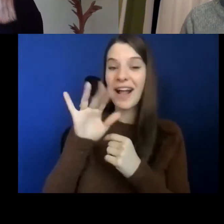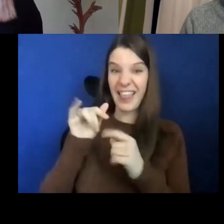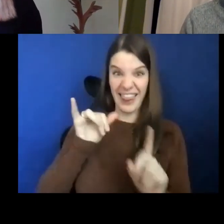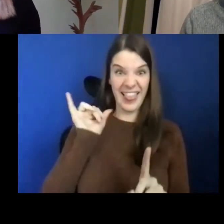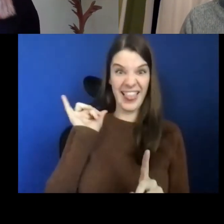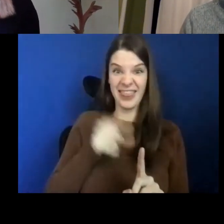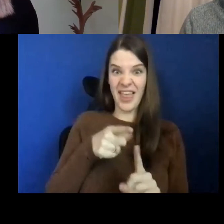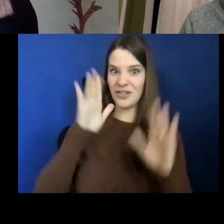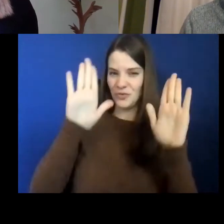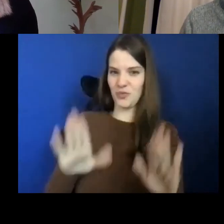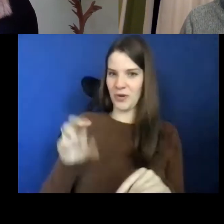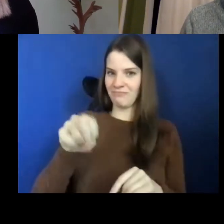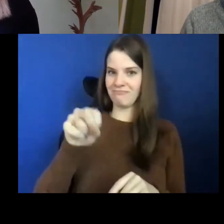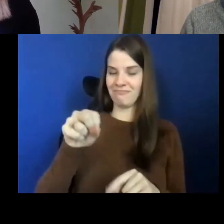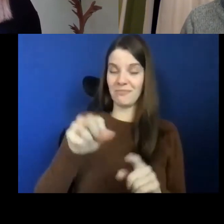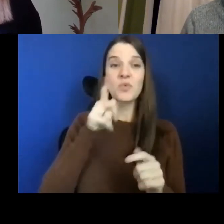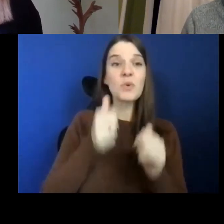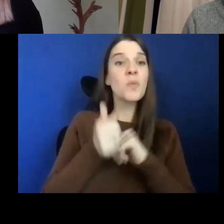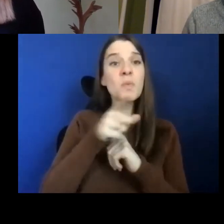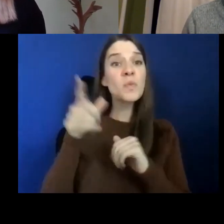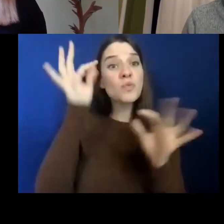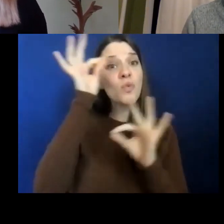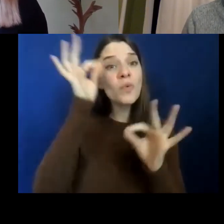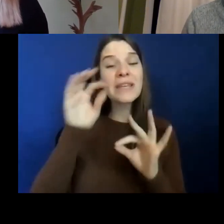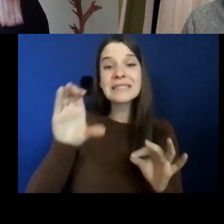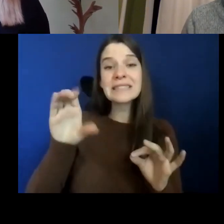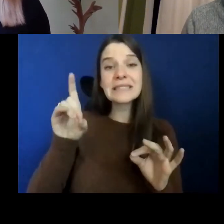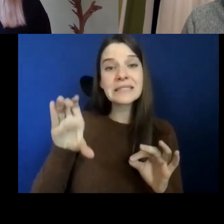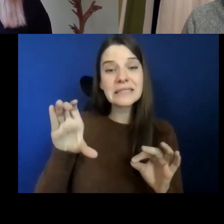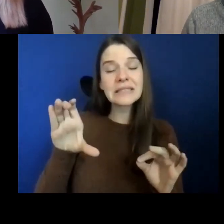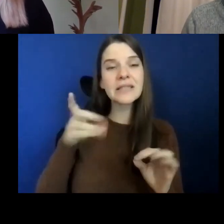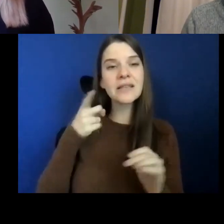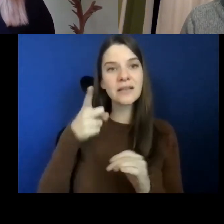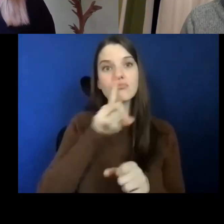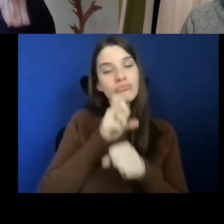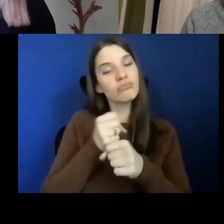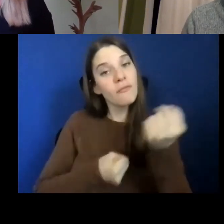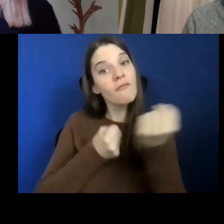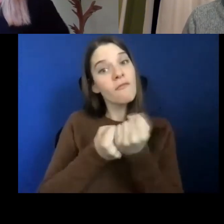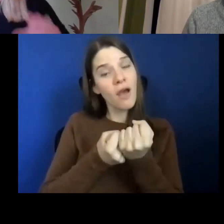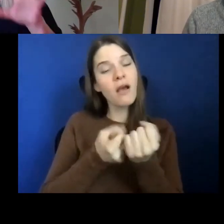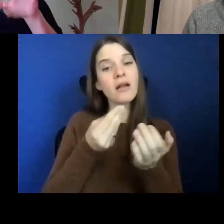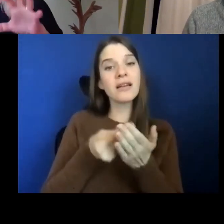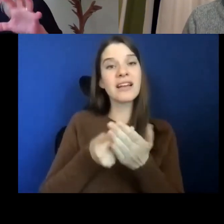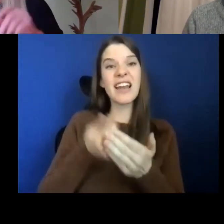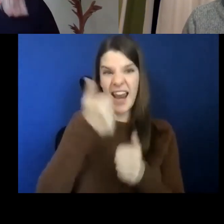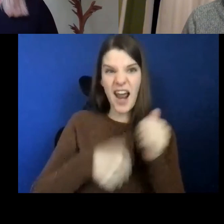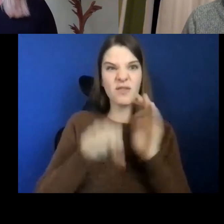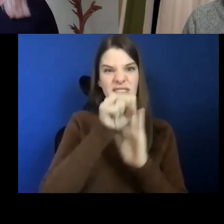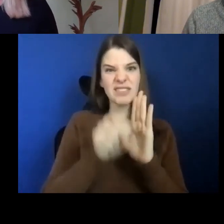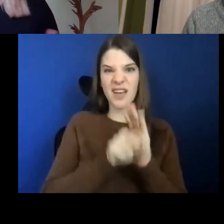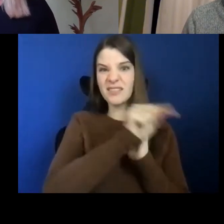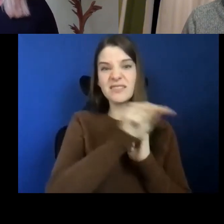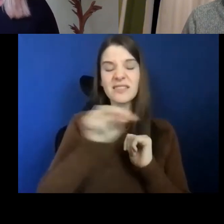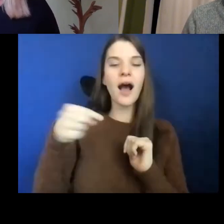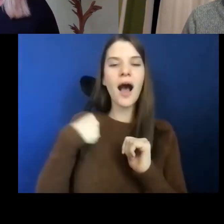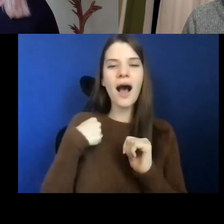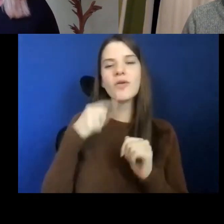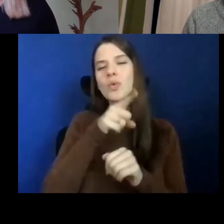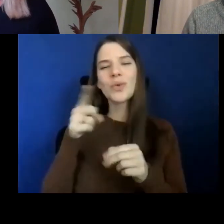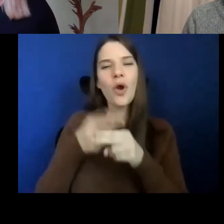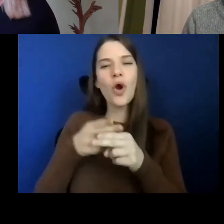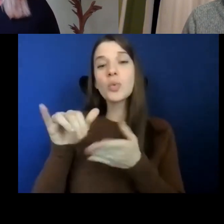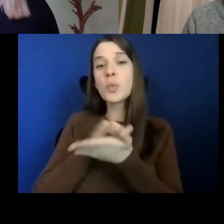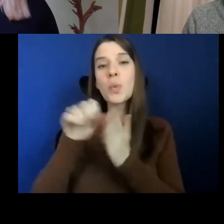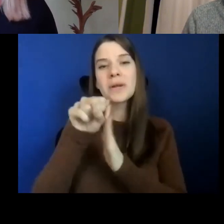great thing, because for those of you who don't know, the CDC actually funds every state has a cancer, what you all call in New